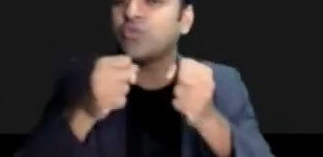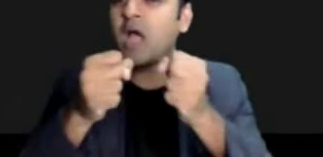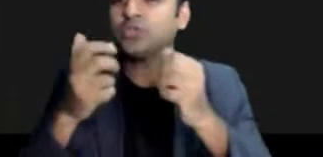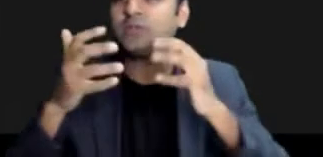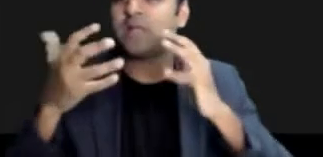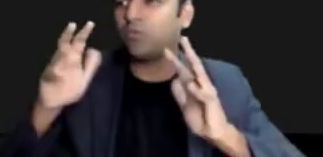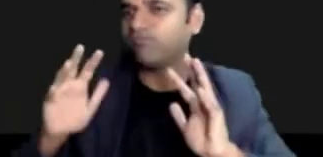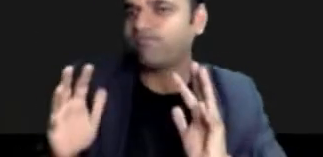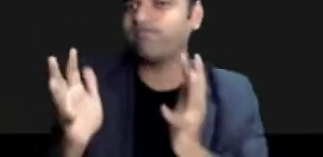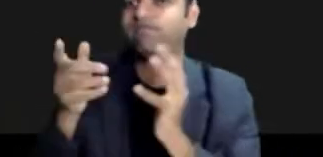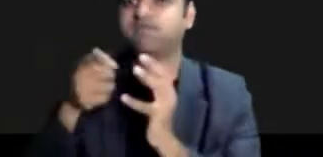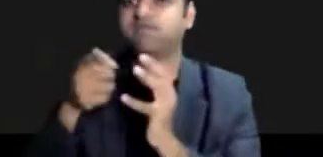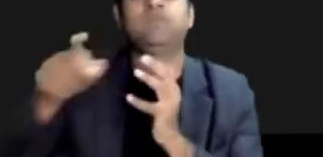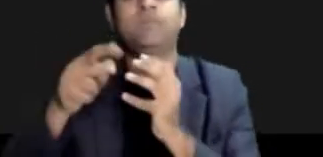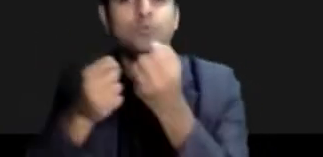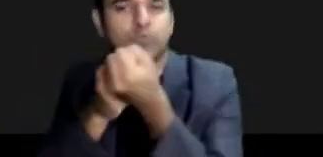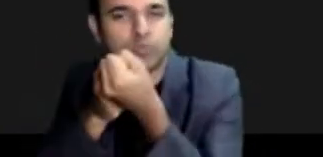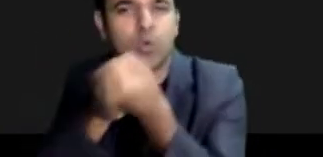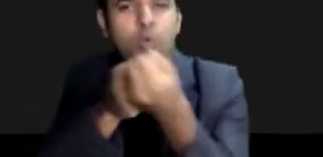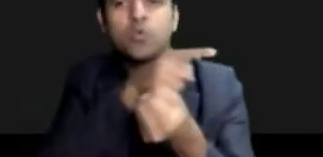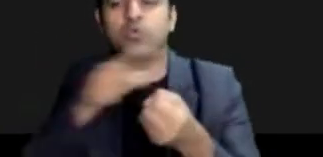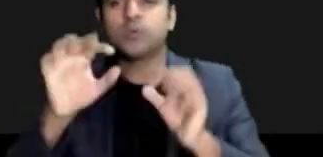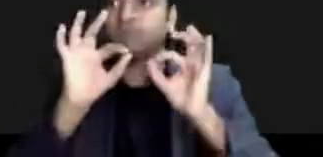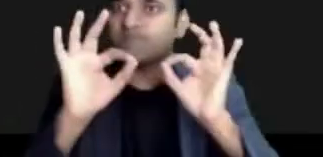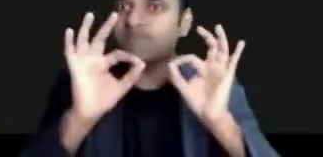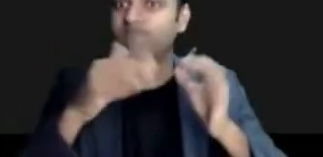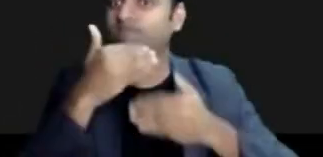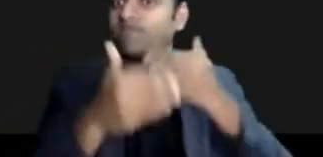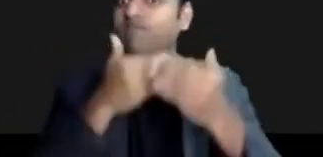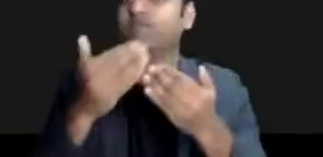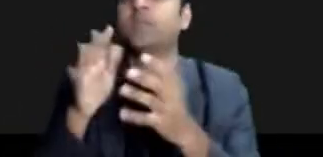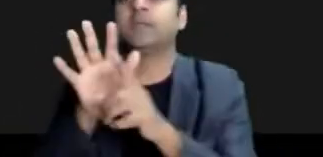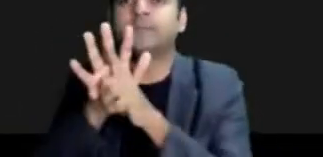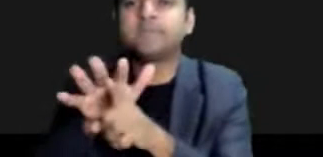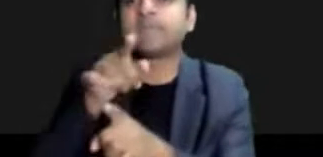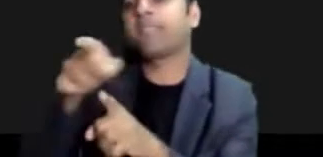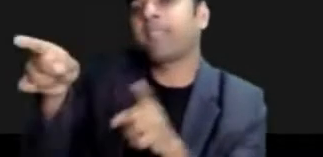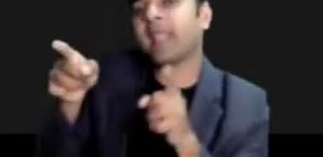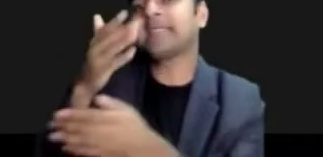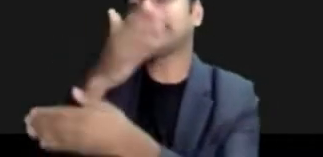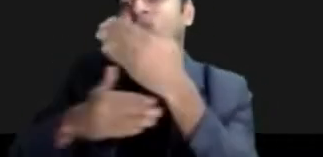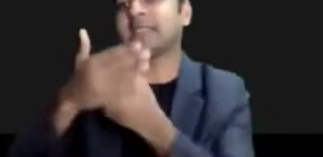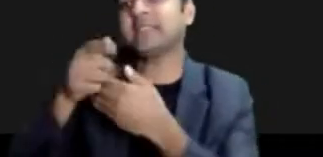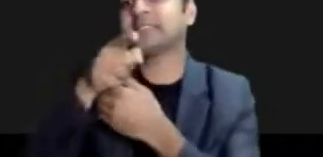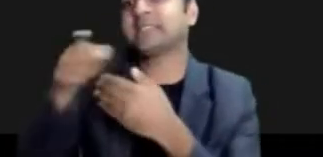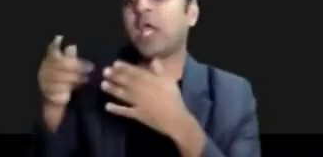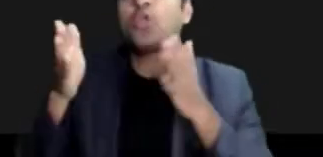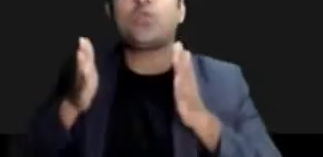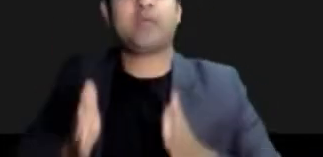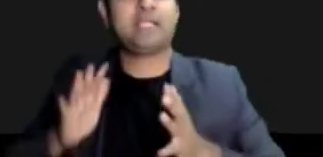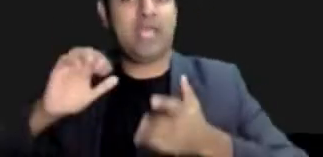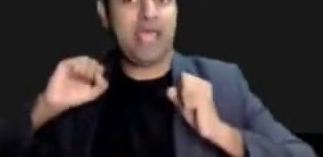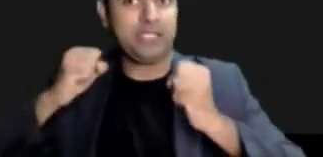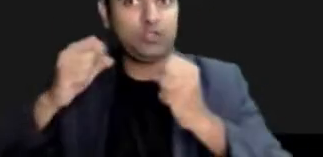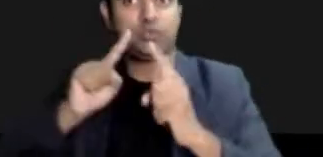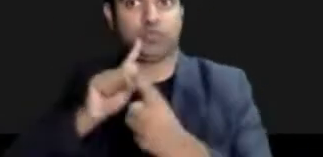of the global pandemic announcement. Together with representatives from CBM Global and UNICEF, Ilham is co-chairing the